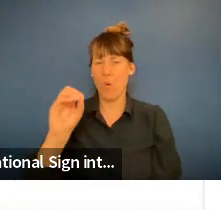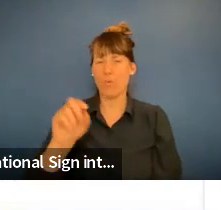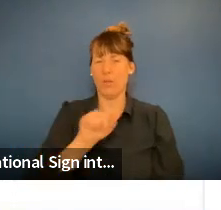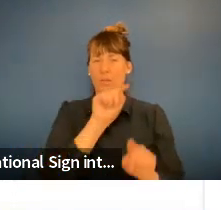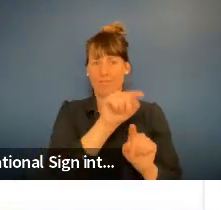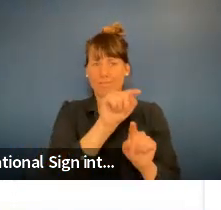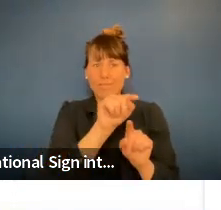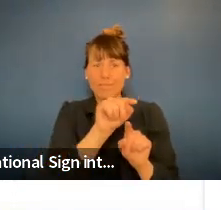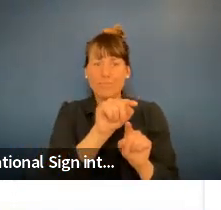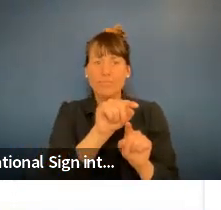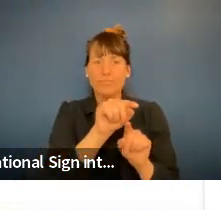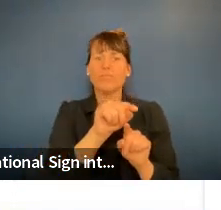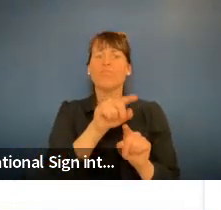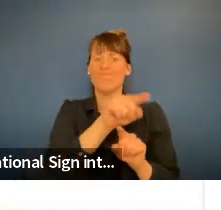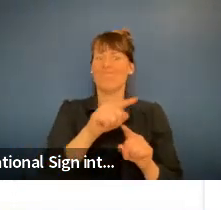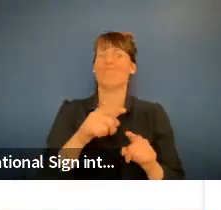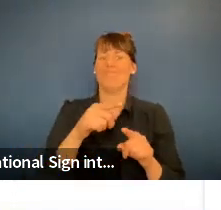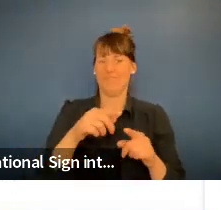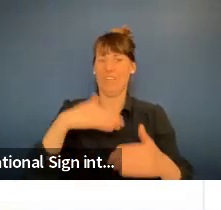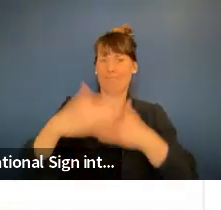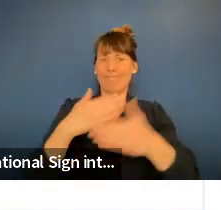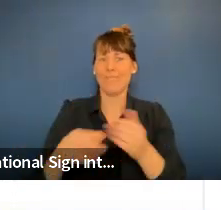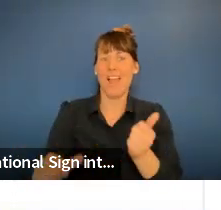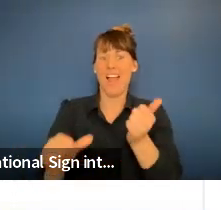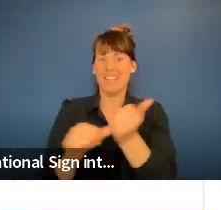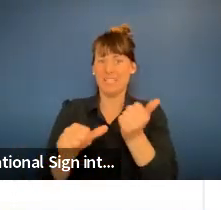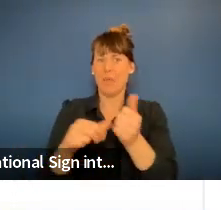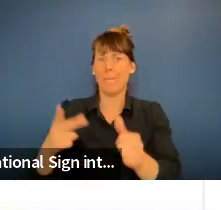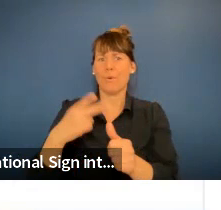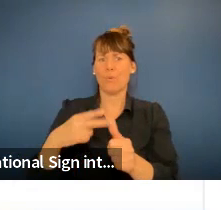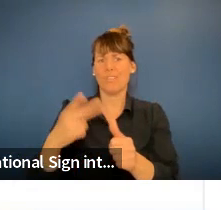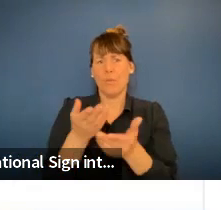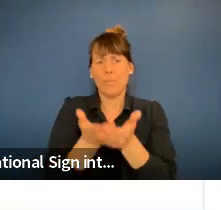assistive products, which are considered to be essential for well-being and